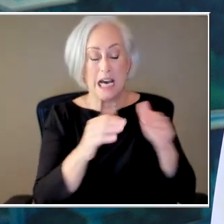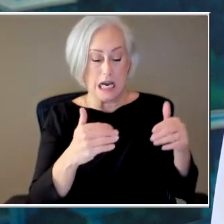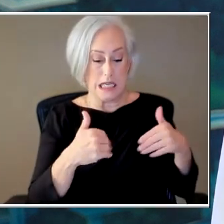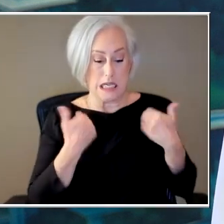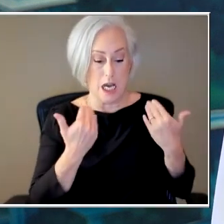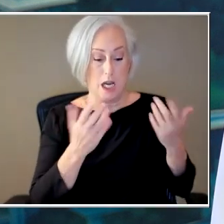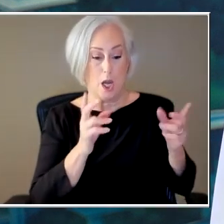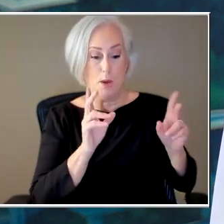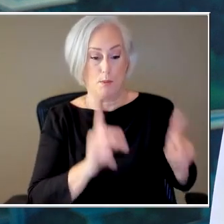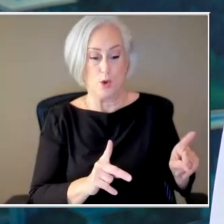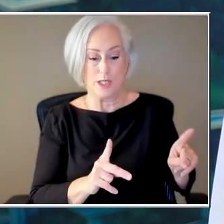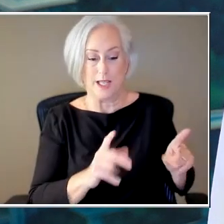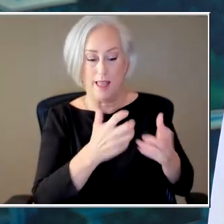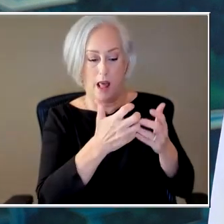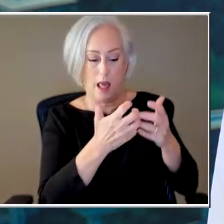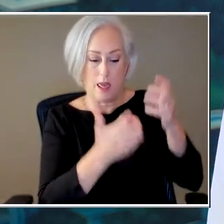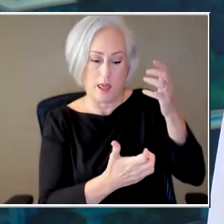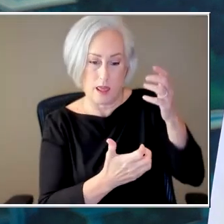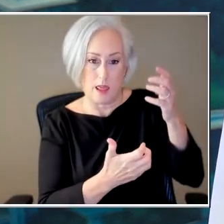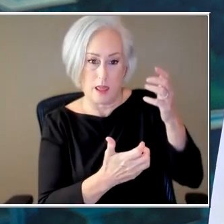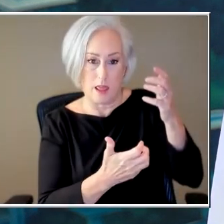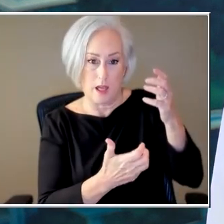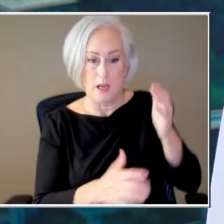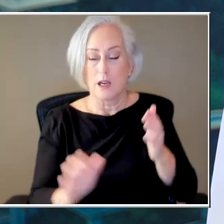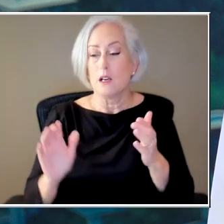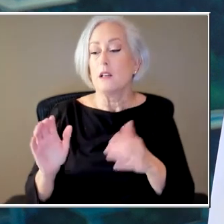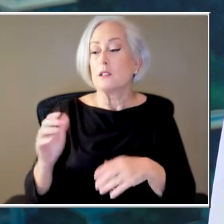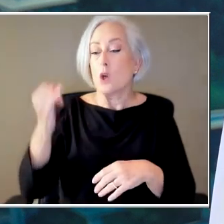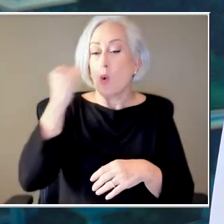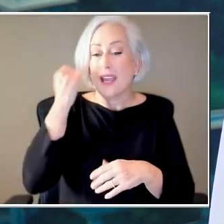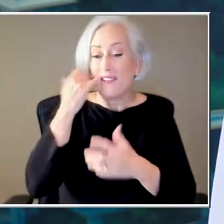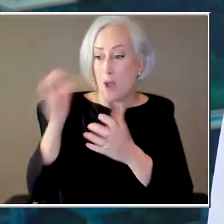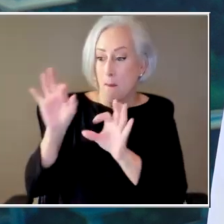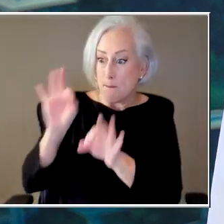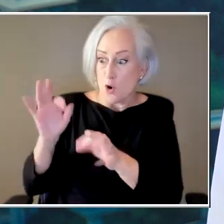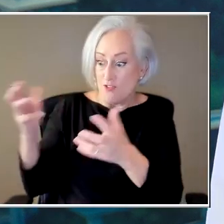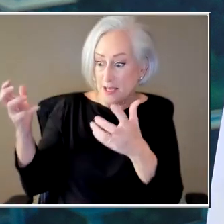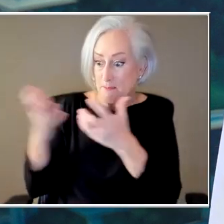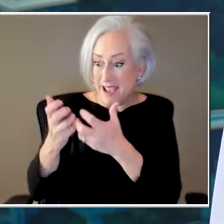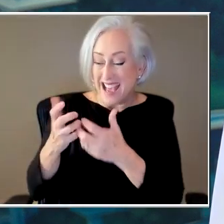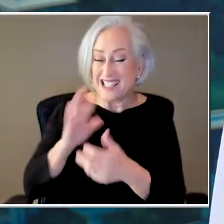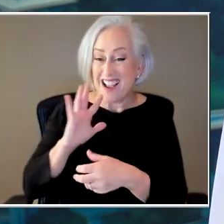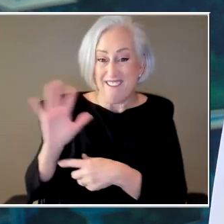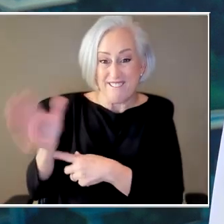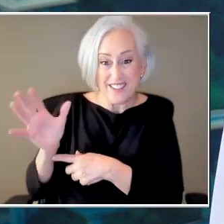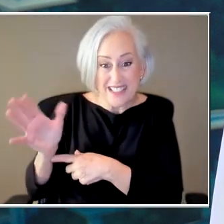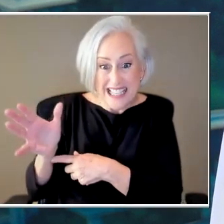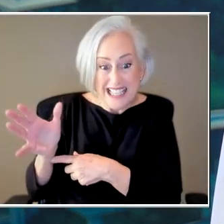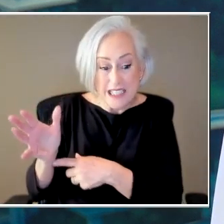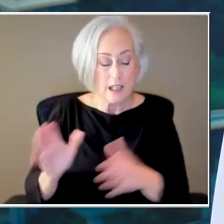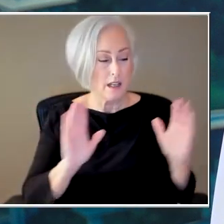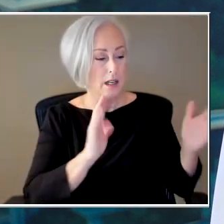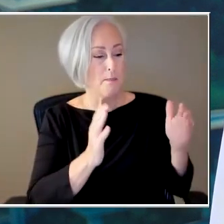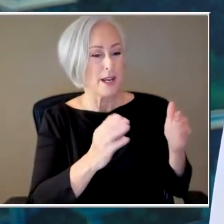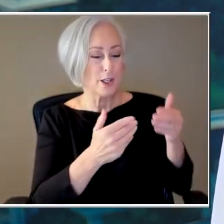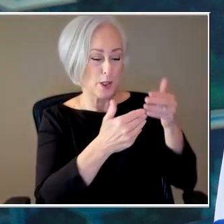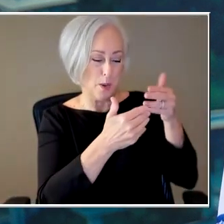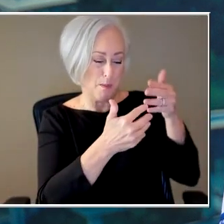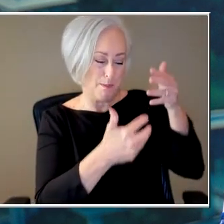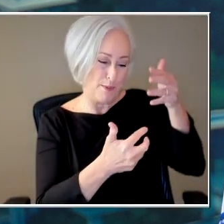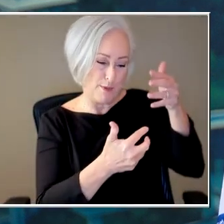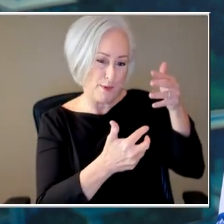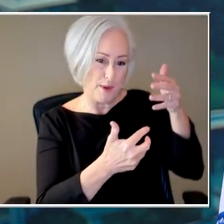If that perfect match is older, in their 50s, versus a 20-year-old, that 20-year-old